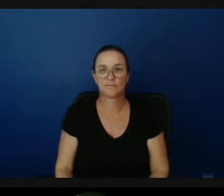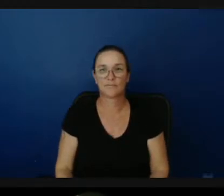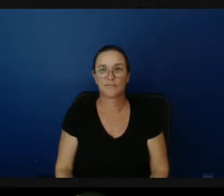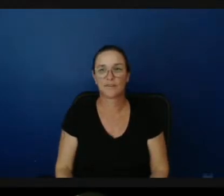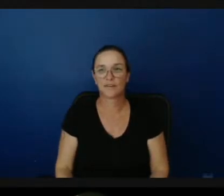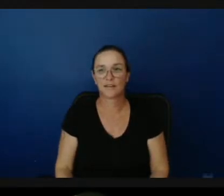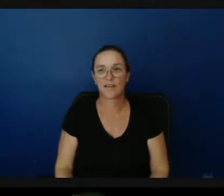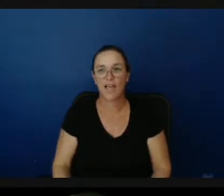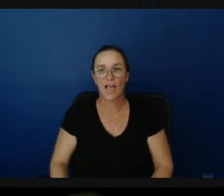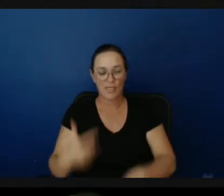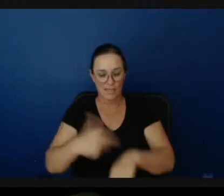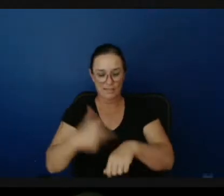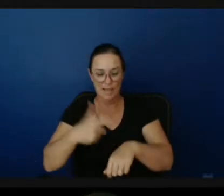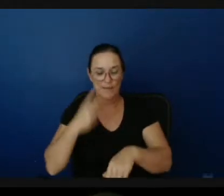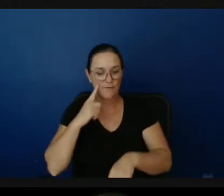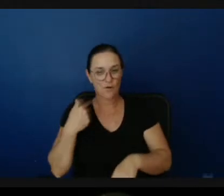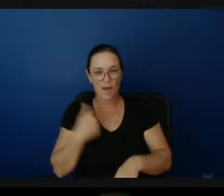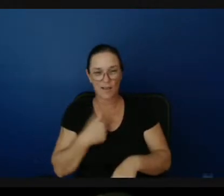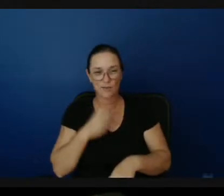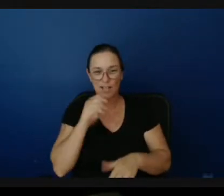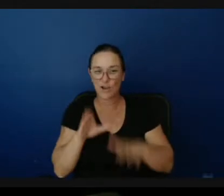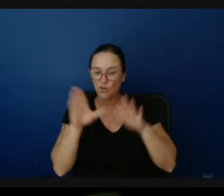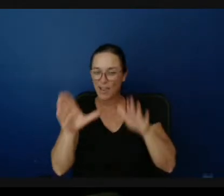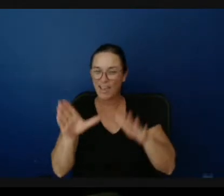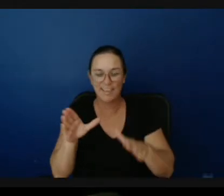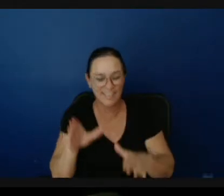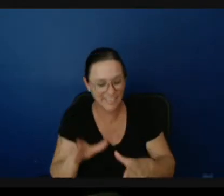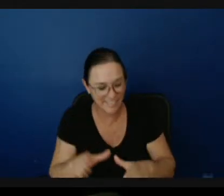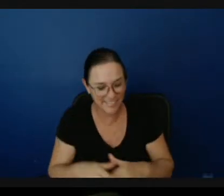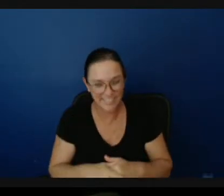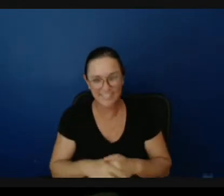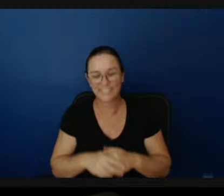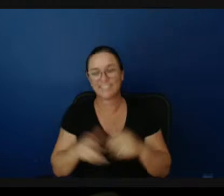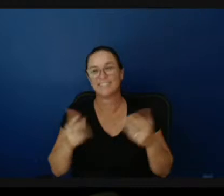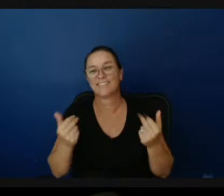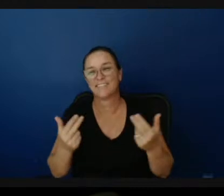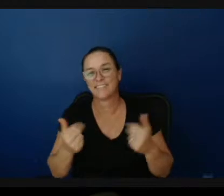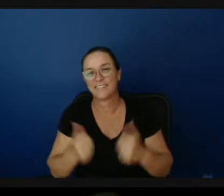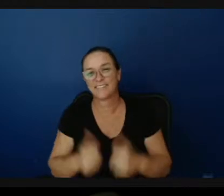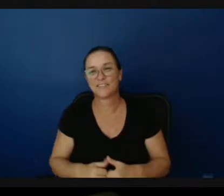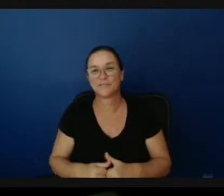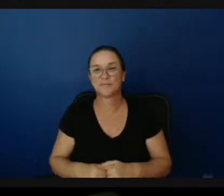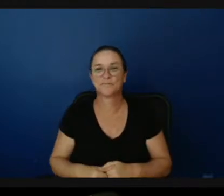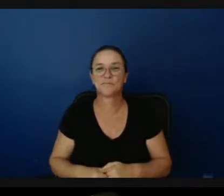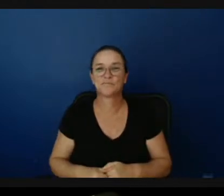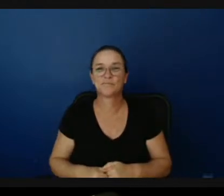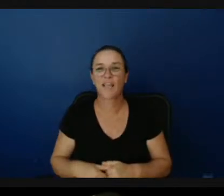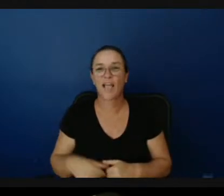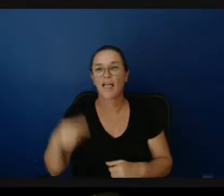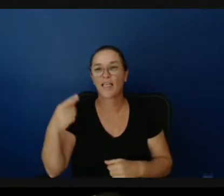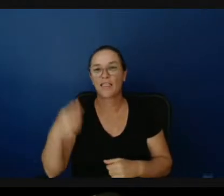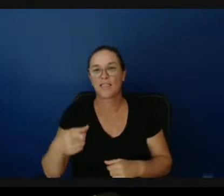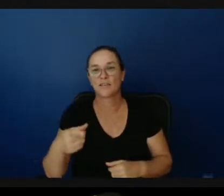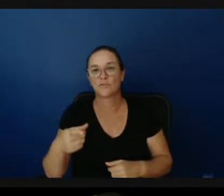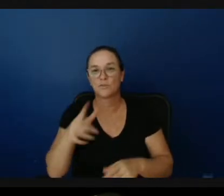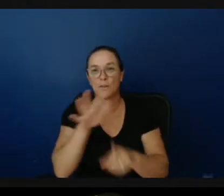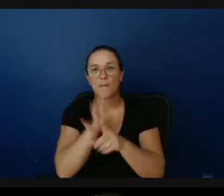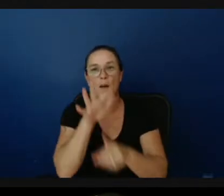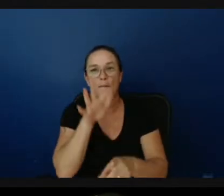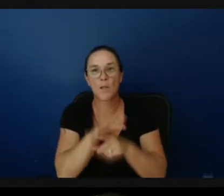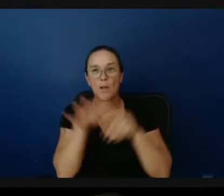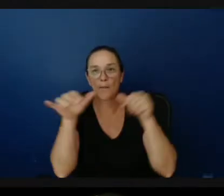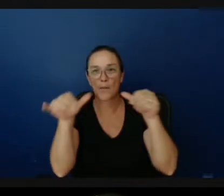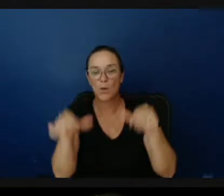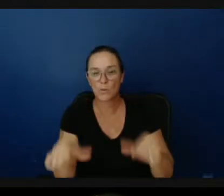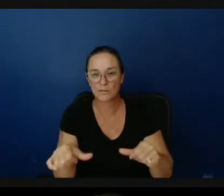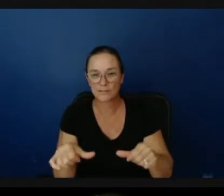on this one. No. There's This was Kim. a very popular post on Tracker. It was